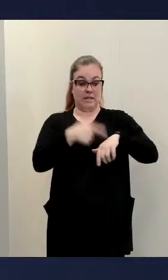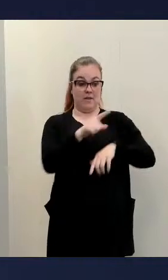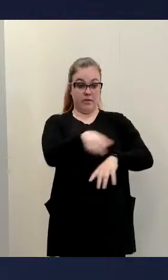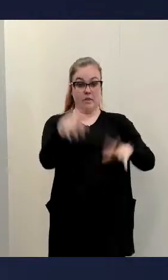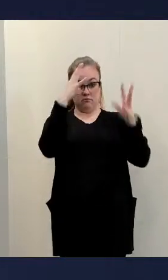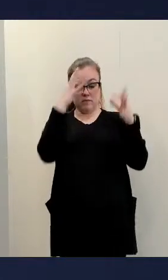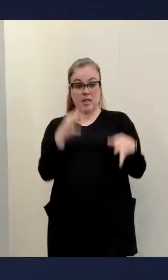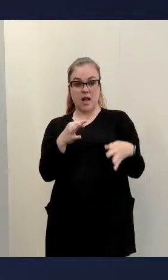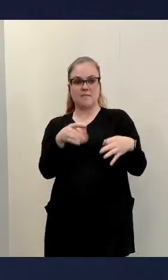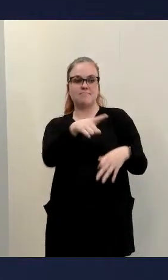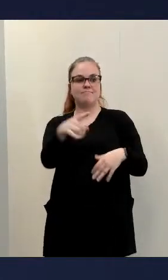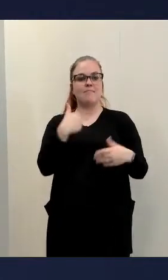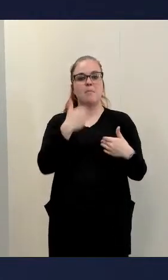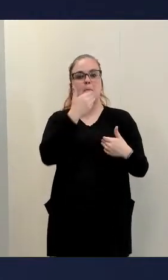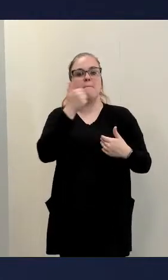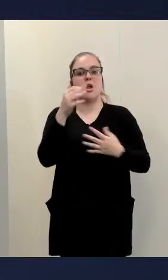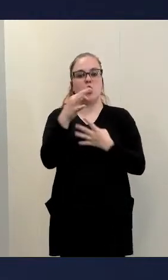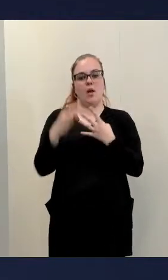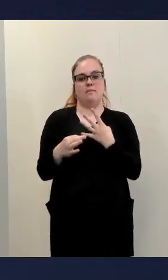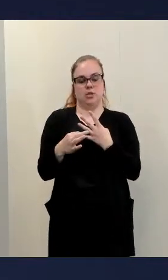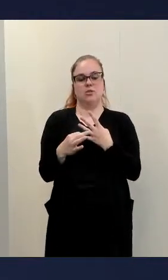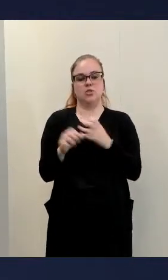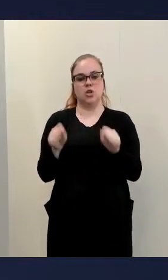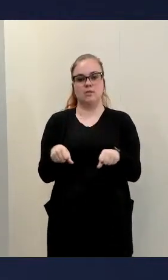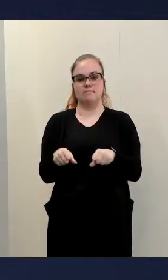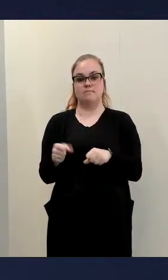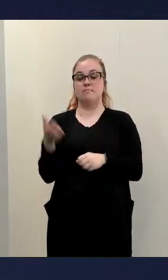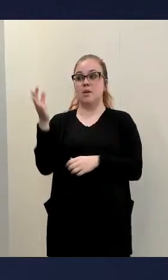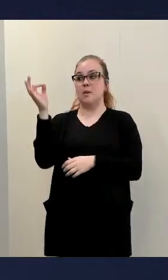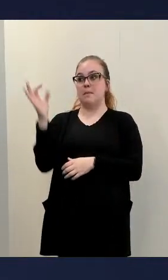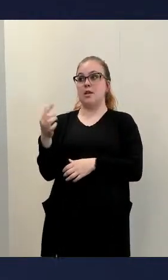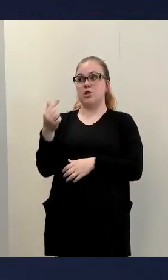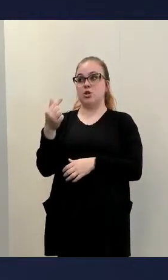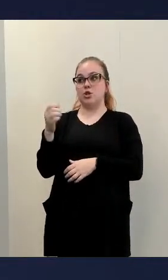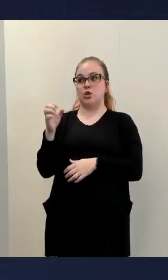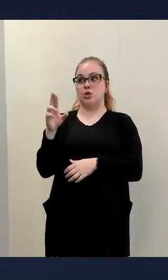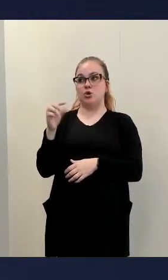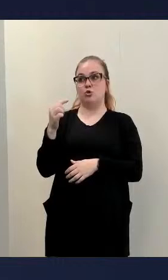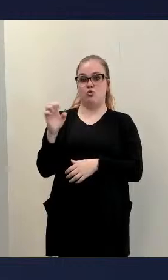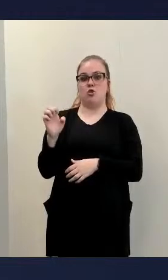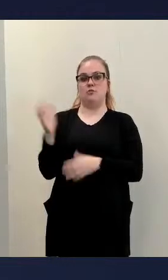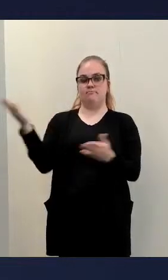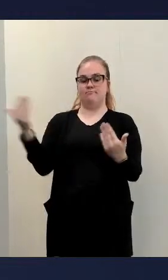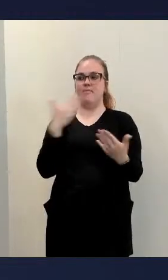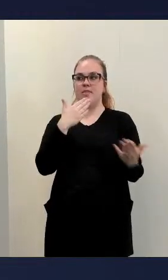making, they have better options to choose from. Pastor George.